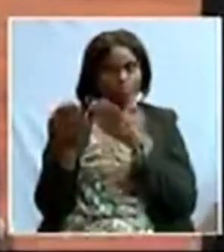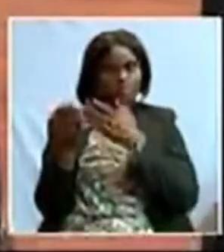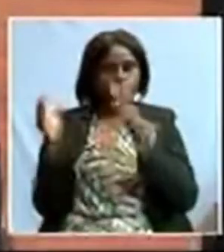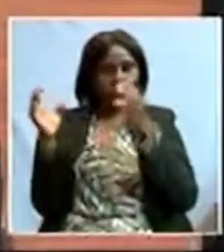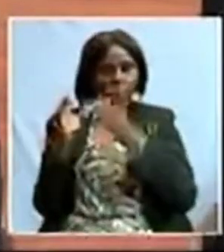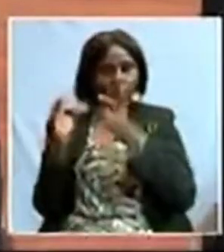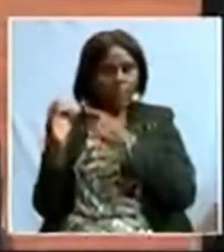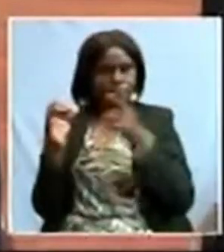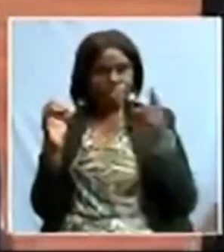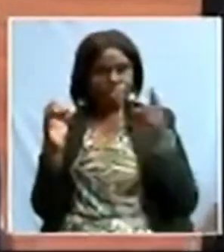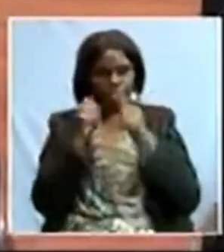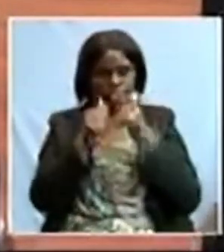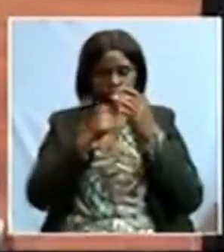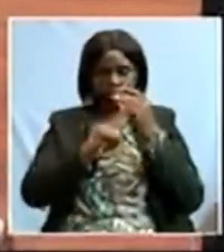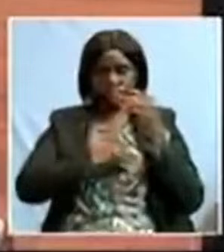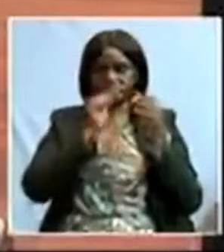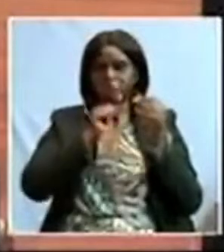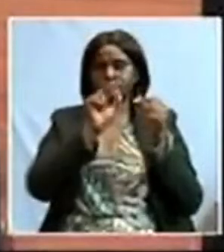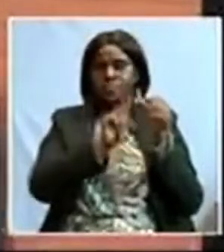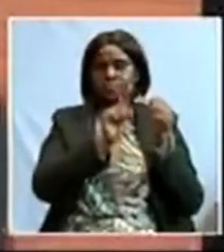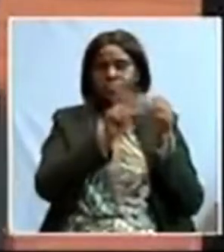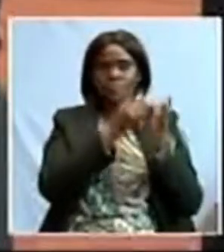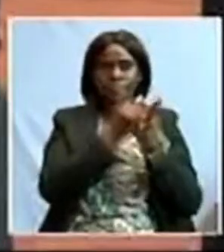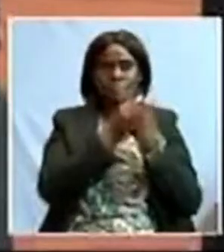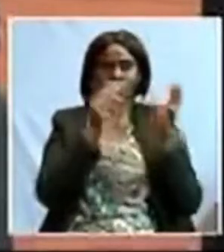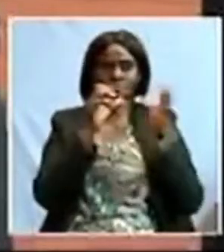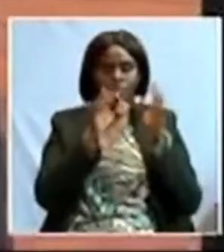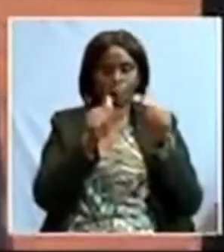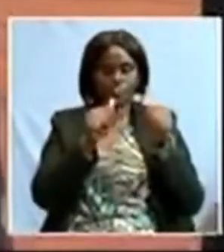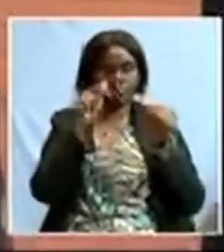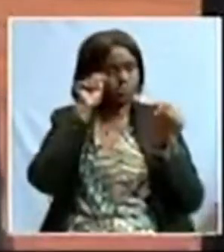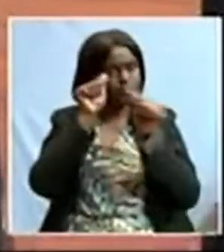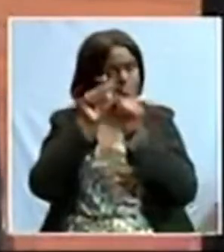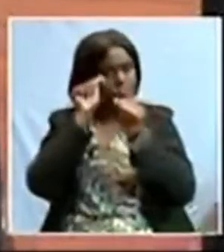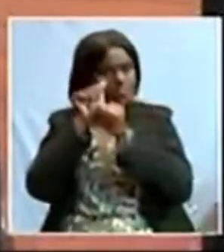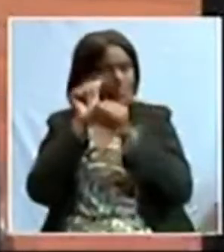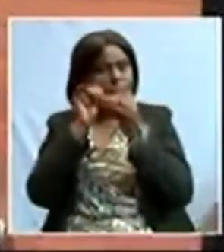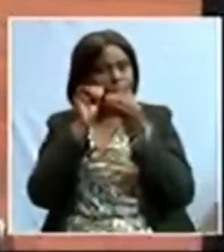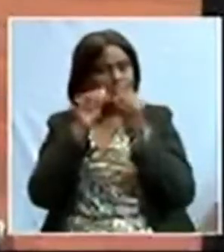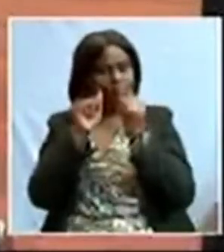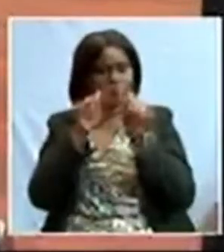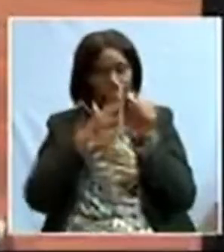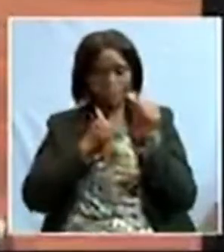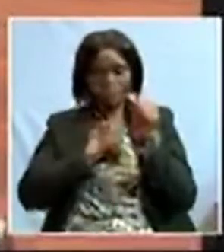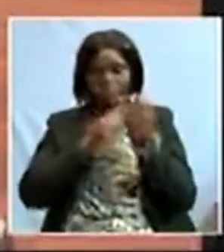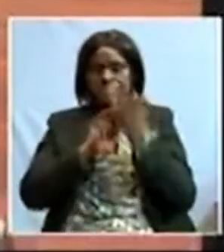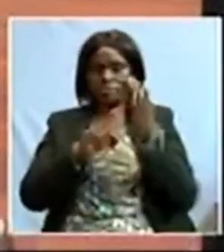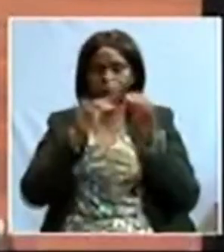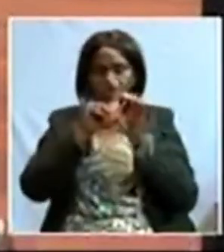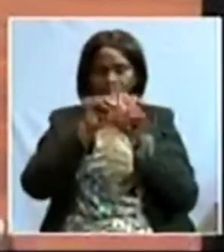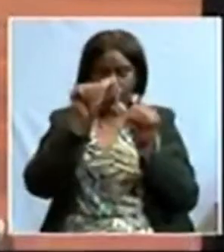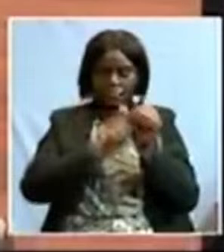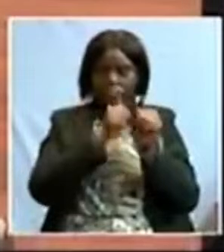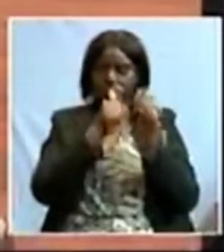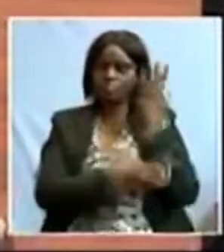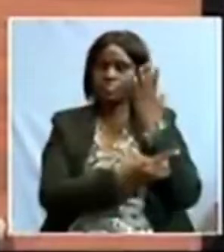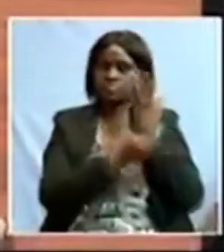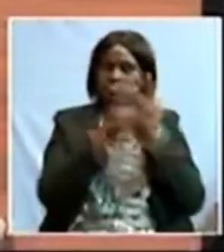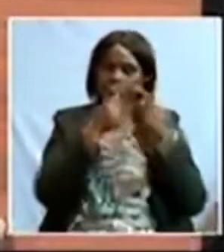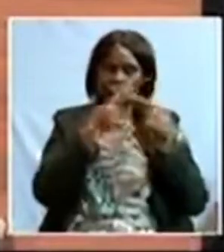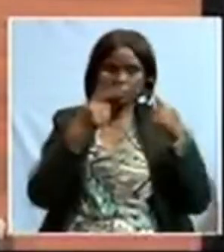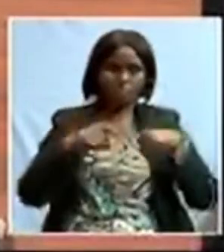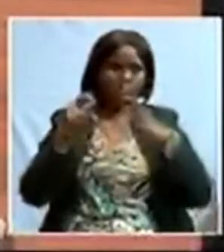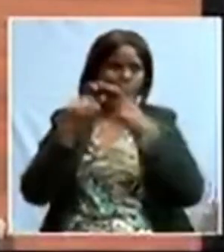council, that we may use this money so that the councillors are agreeable? Because I believe in every ward they have different